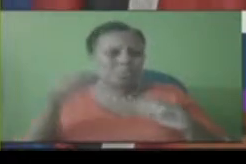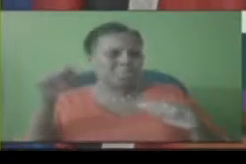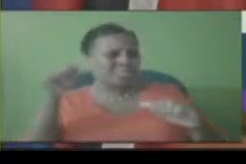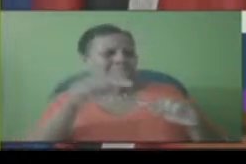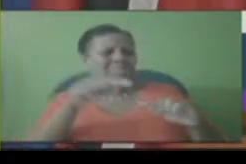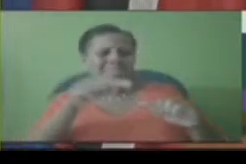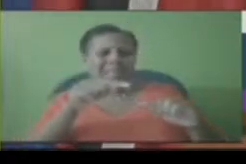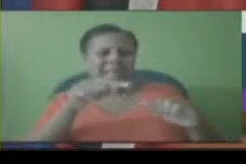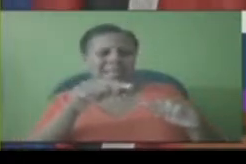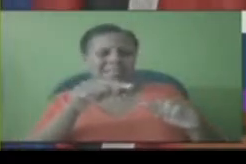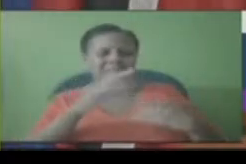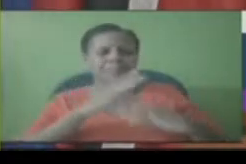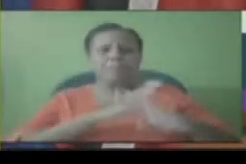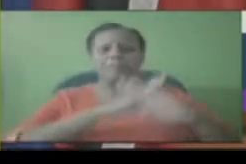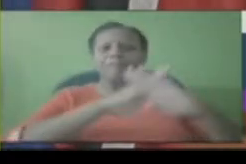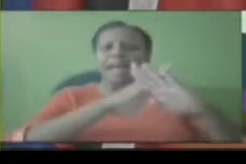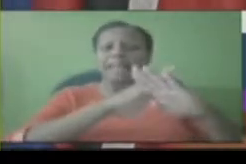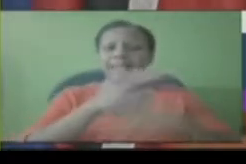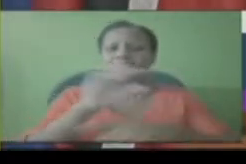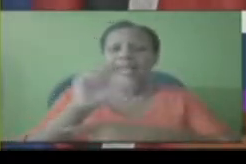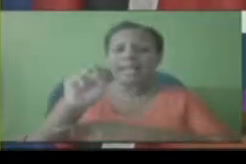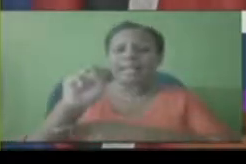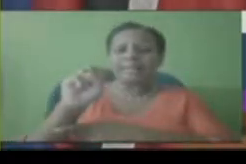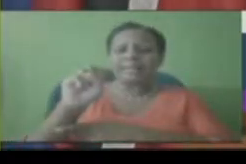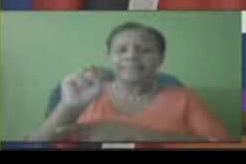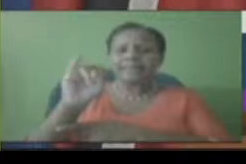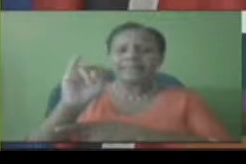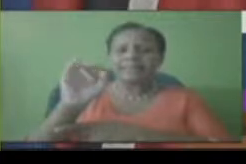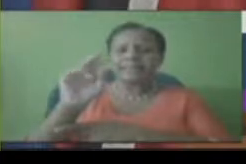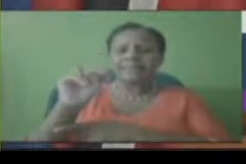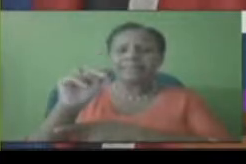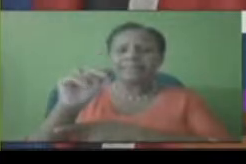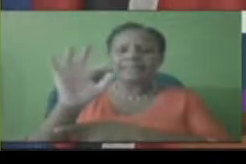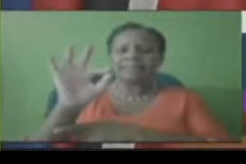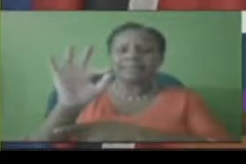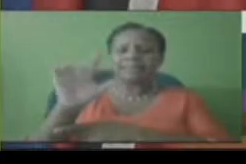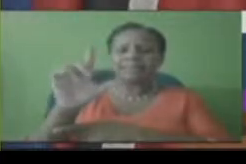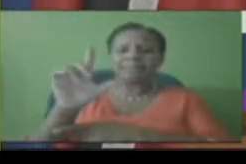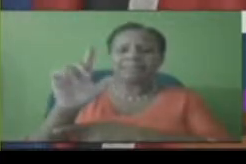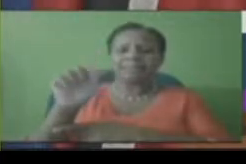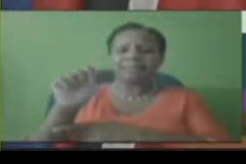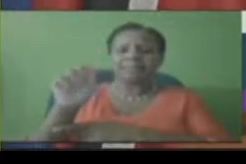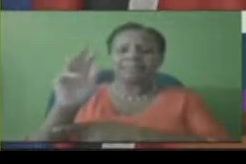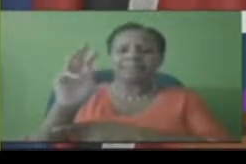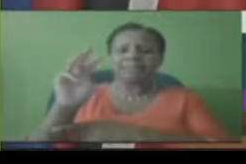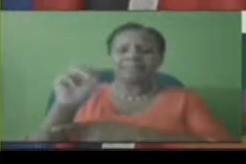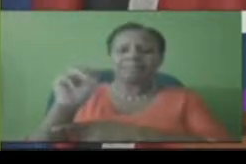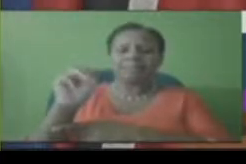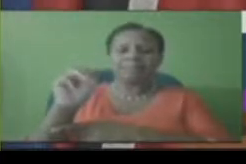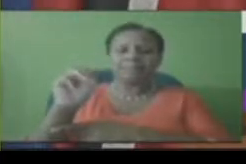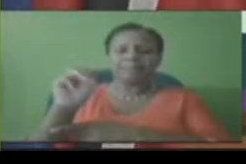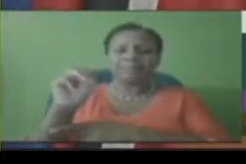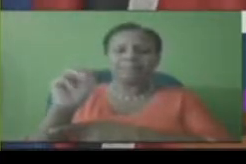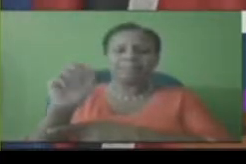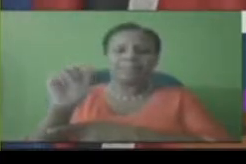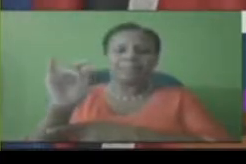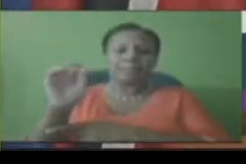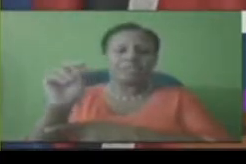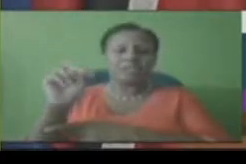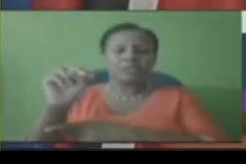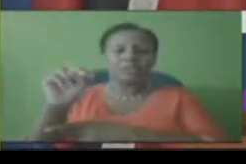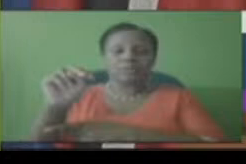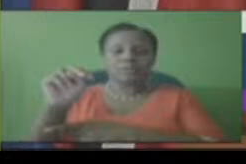key buzzword that we always hear about with COVID-19, that one of the bases and